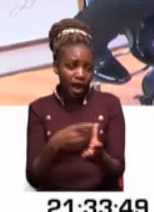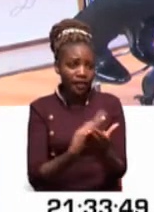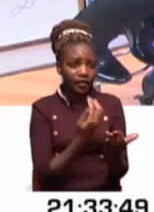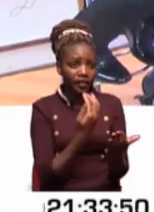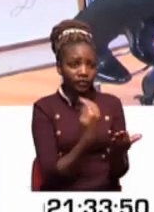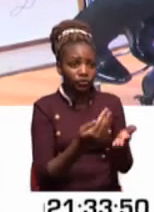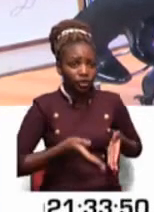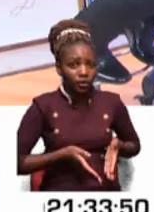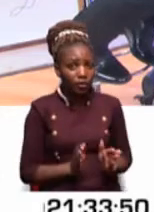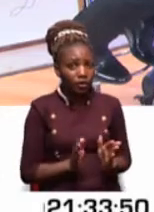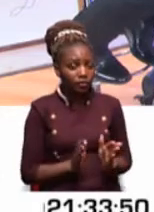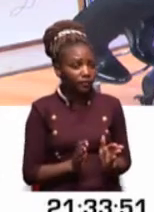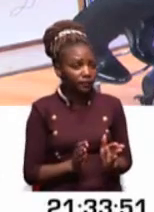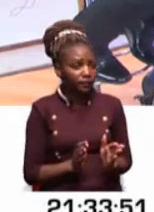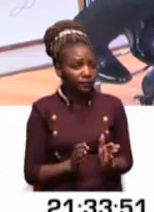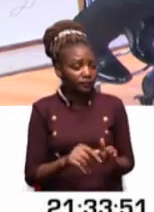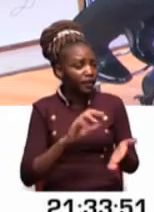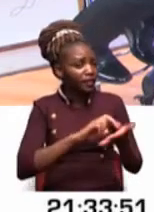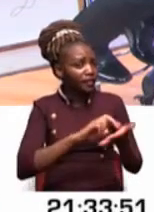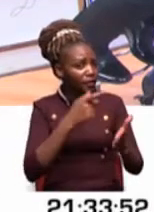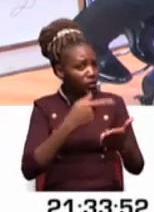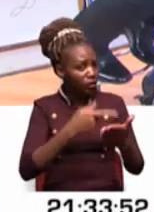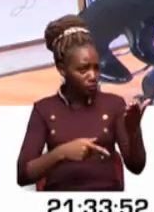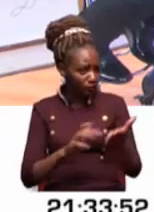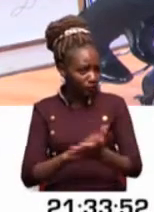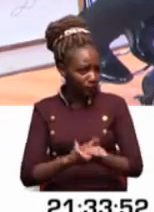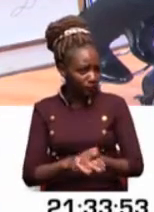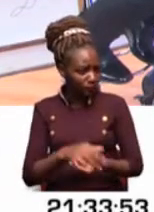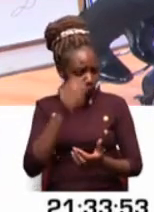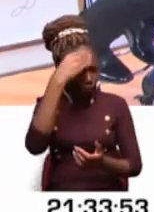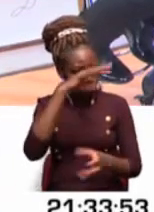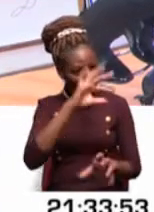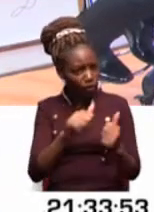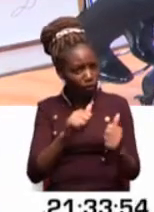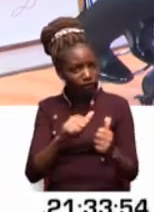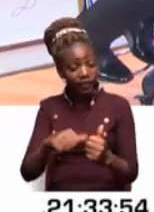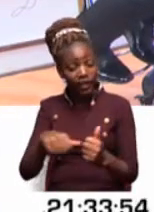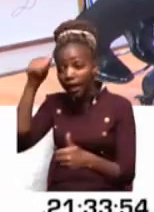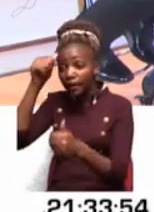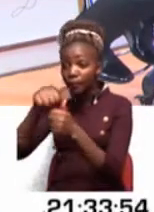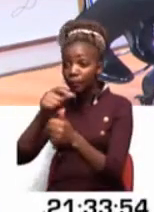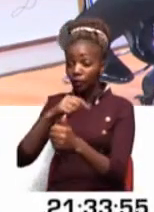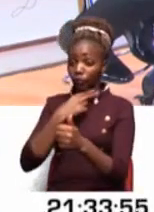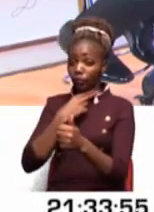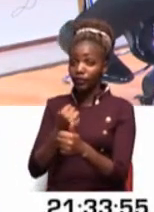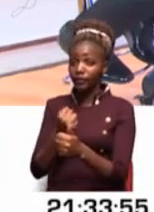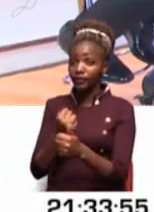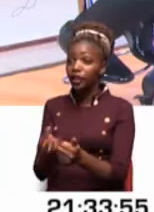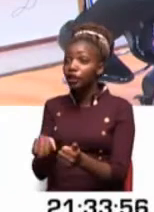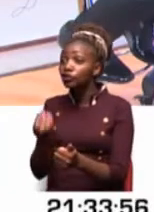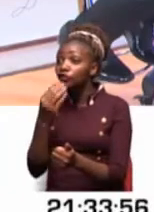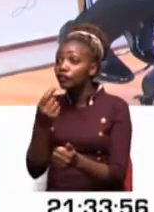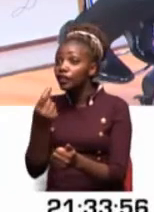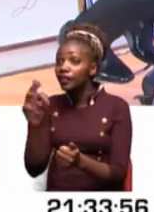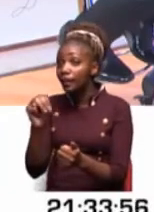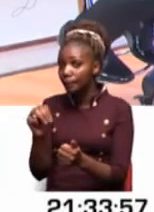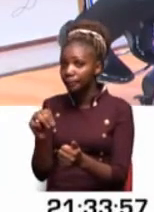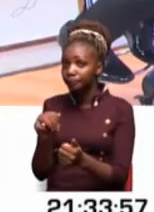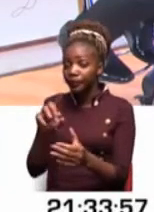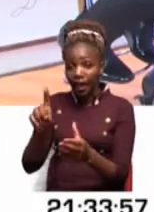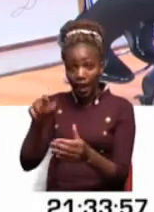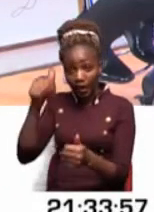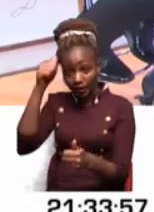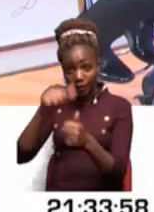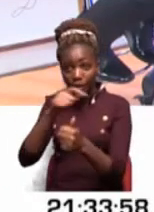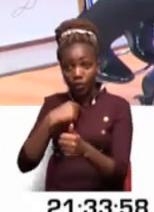blessing? Should it be more of a blessing or a curse? But how according to your view? How are we going to feed them if mm-hmm. we have never-ending challenges on the food security front? Mm-hmm.